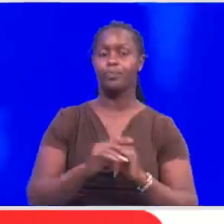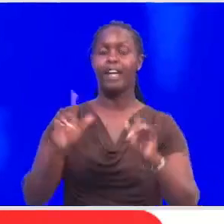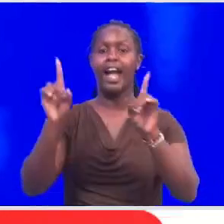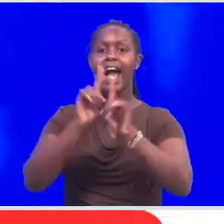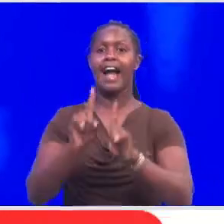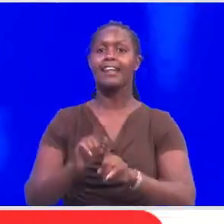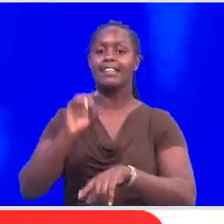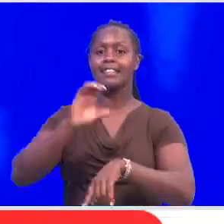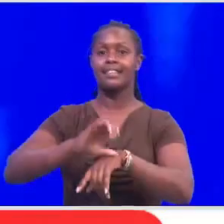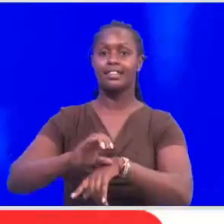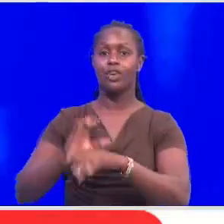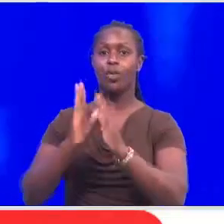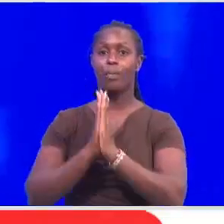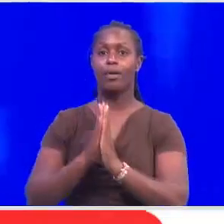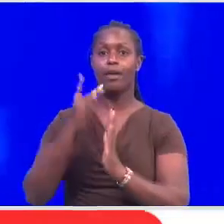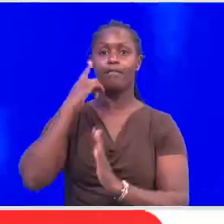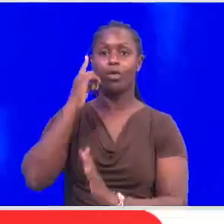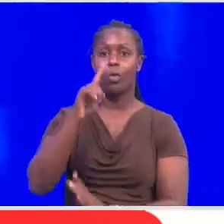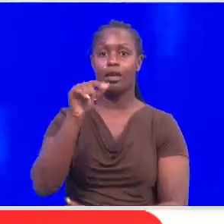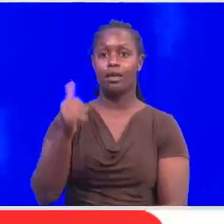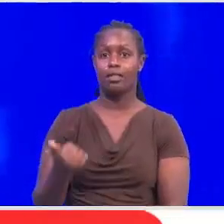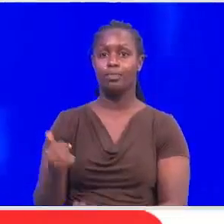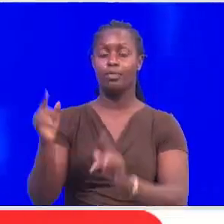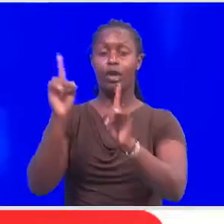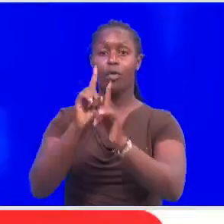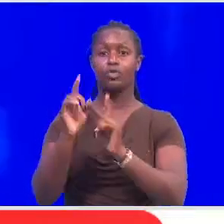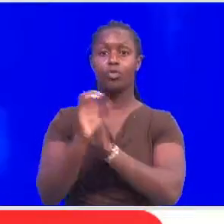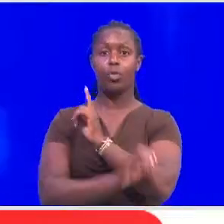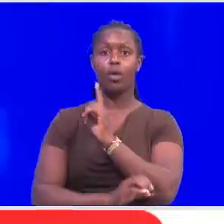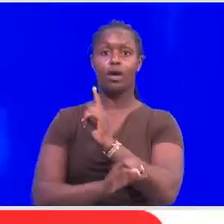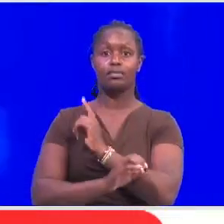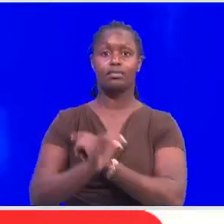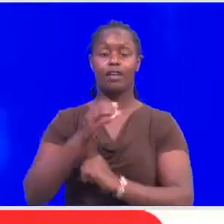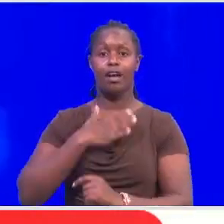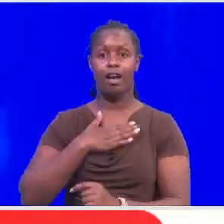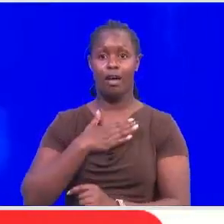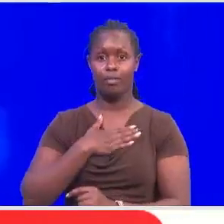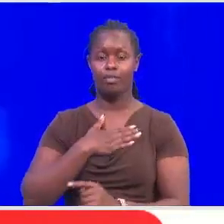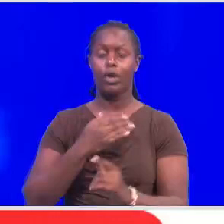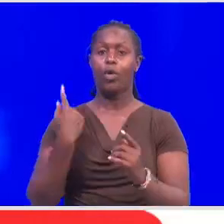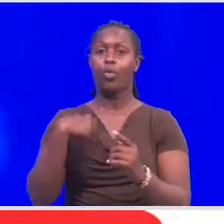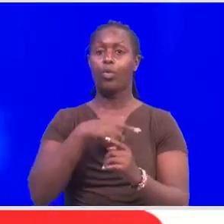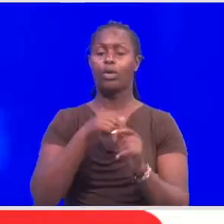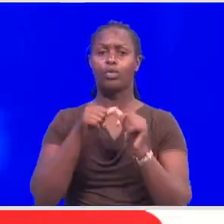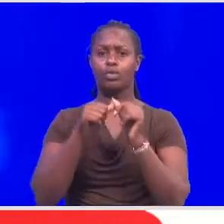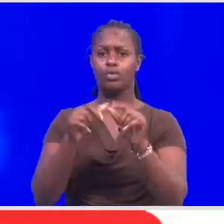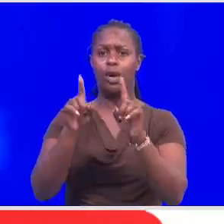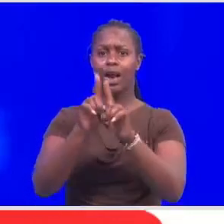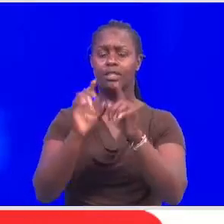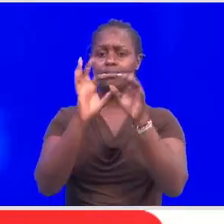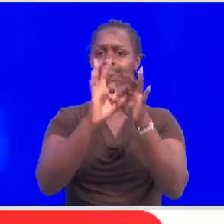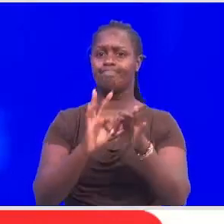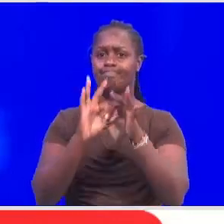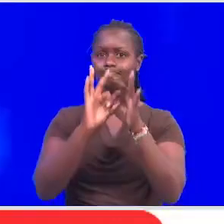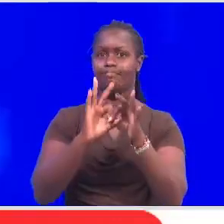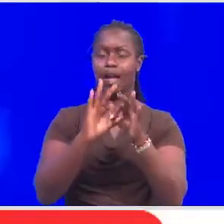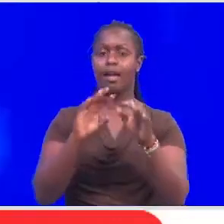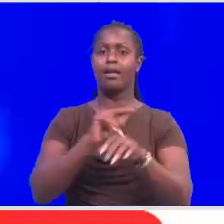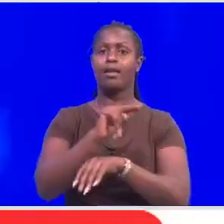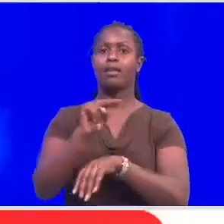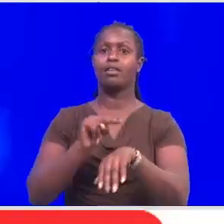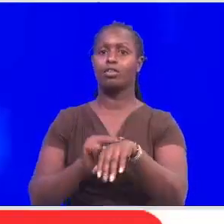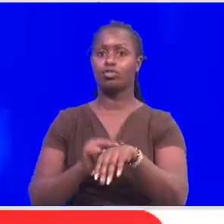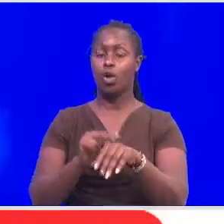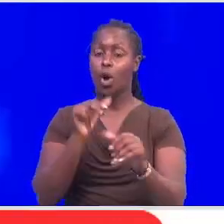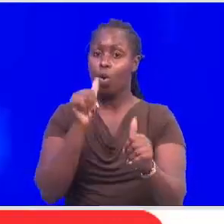one another and for our country that we may remain as one united, strong nation